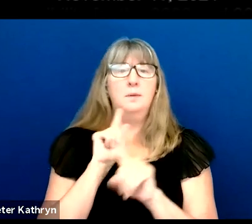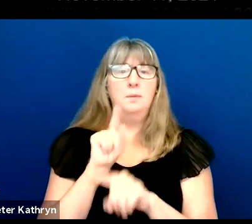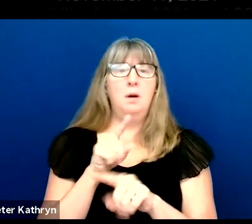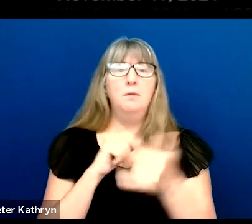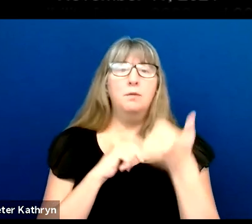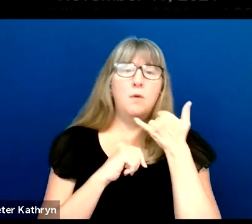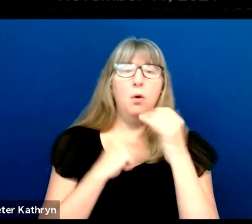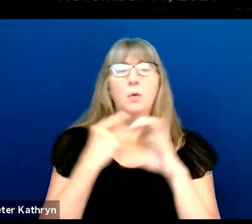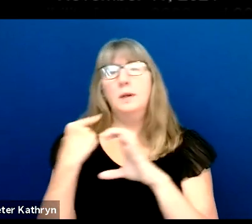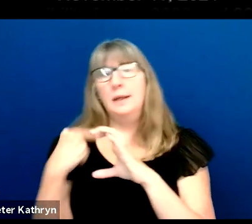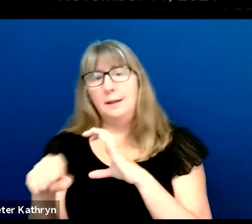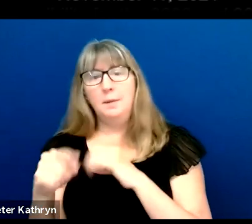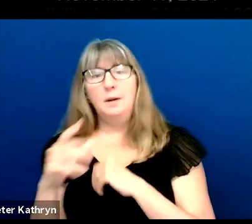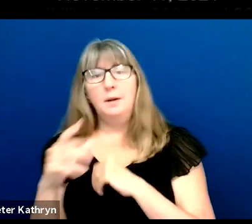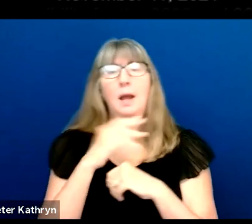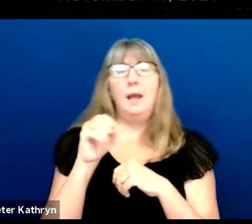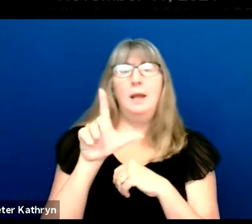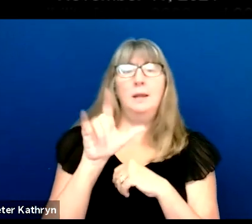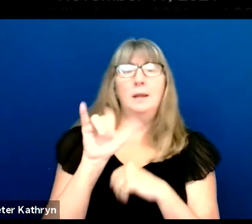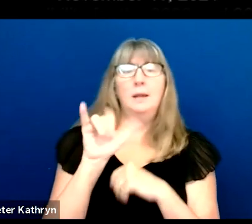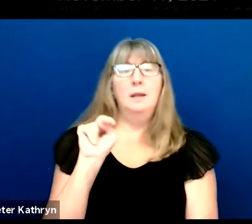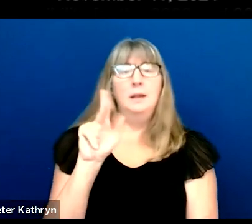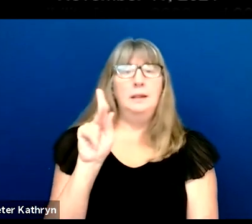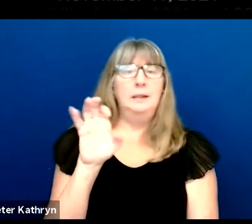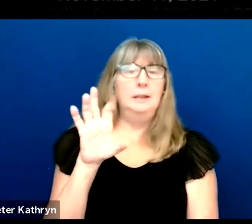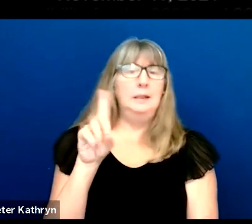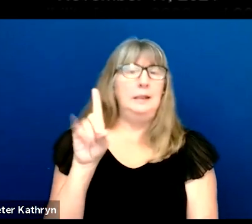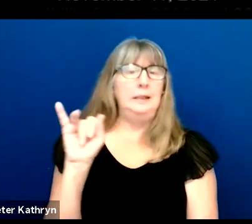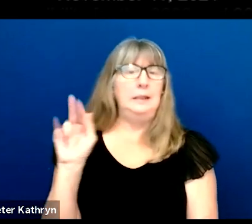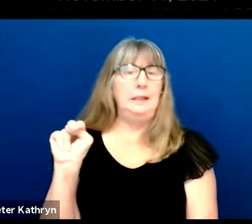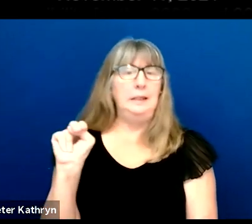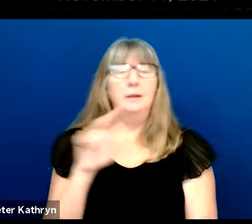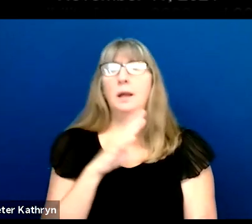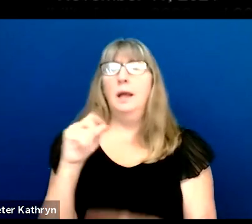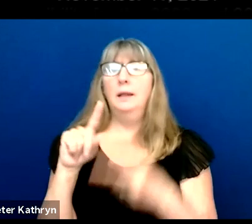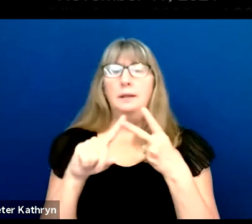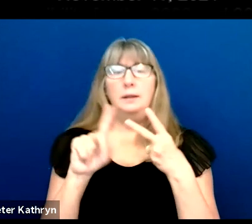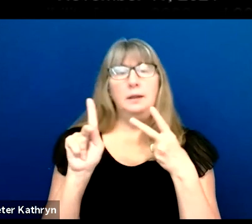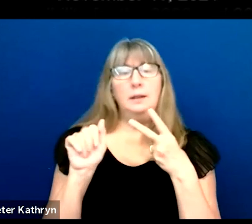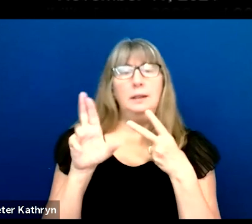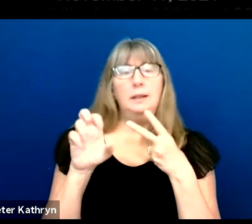phone, email, and through LinkedIn. And as for my colleague Karen, her phone